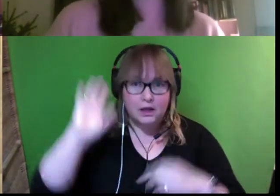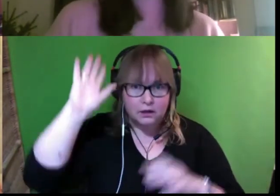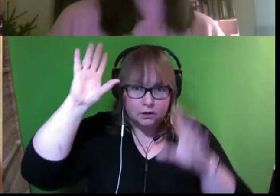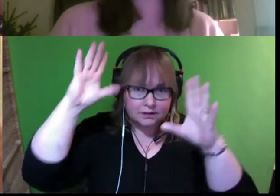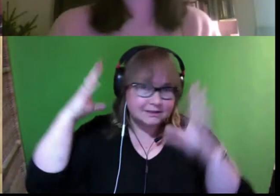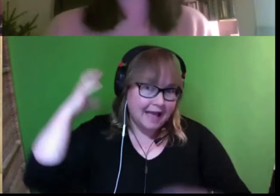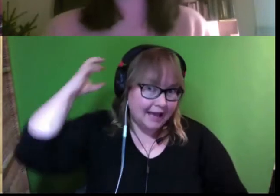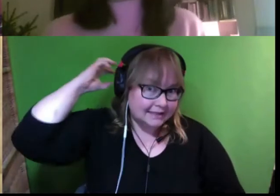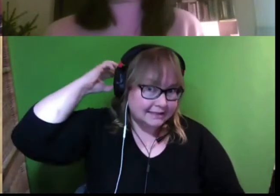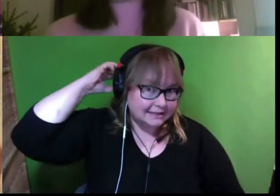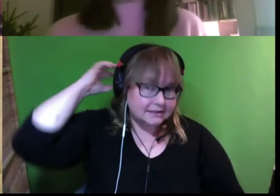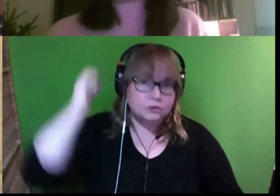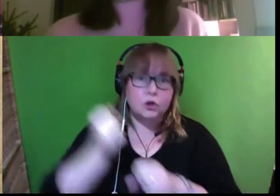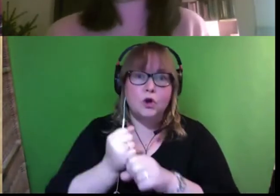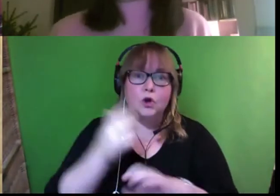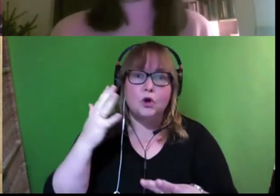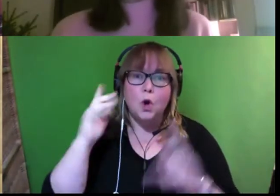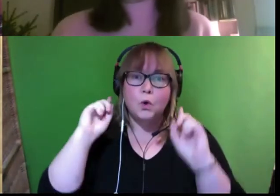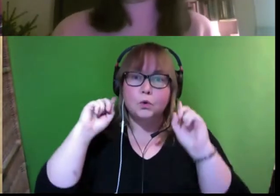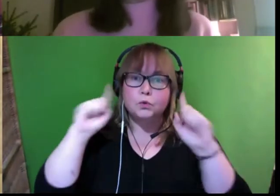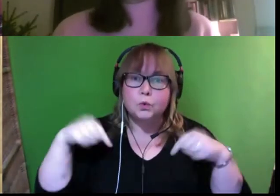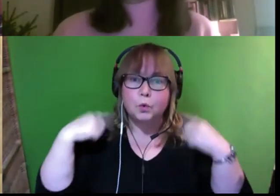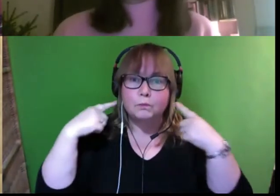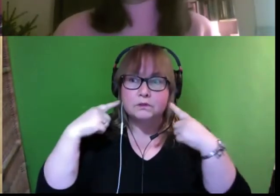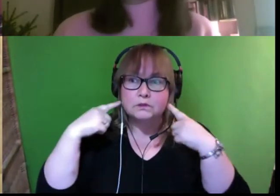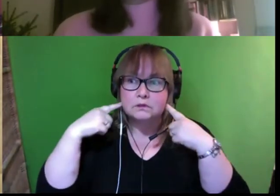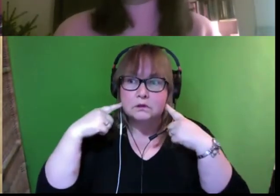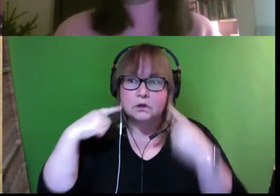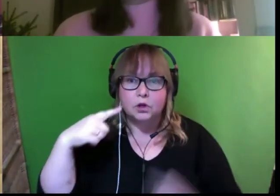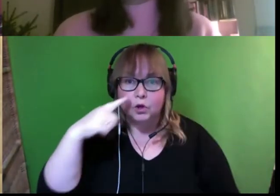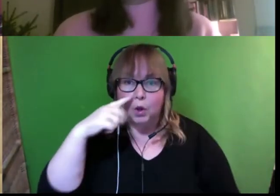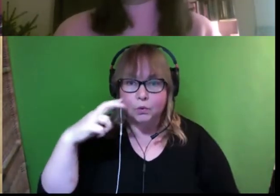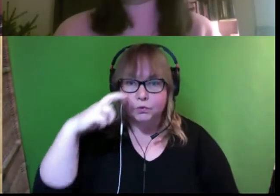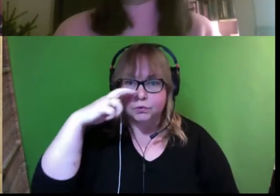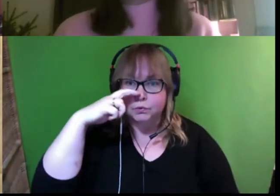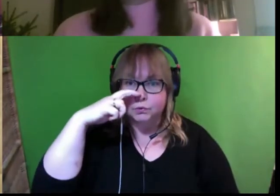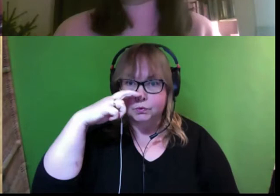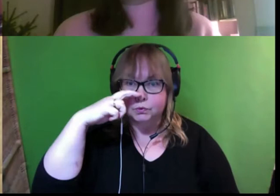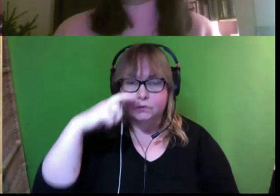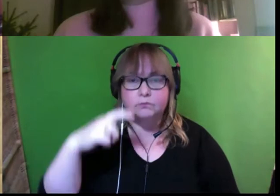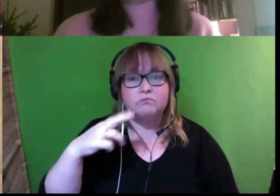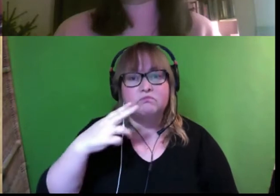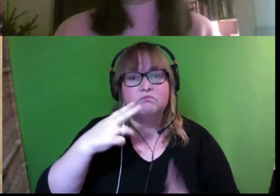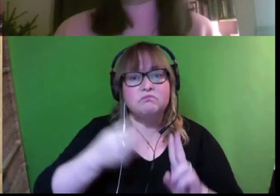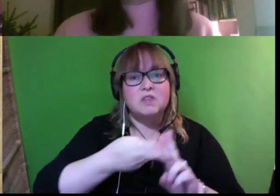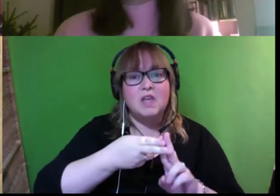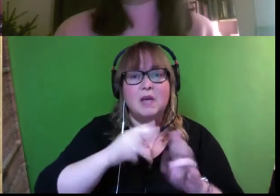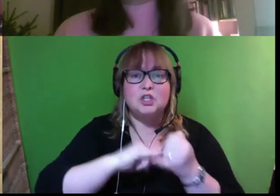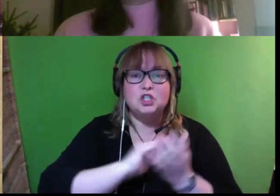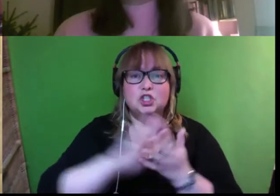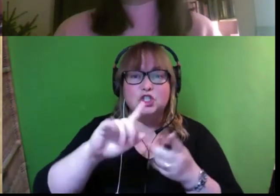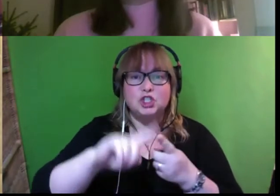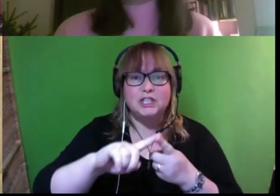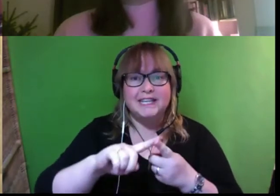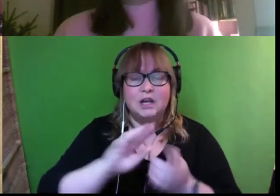I'm wearing gold hoops. I have 2 gold studs in my nose. My pronouns are she, her. I'm wearing a